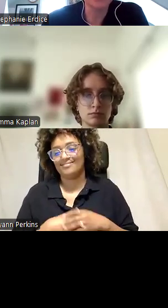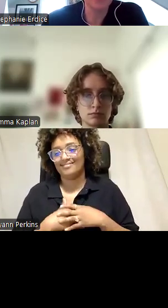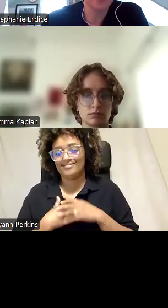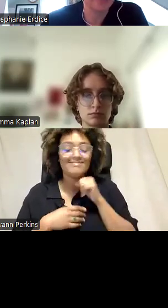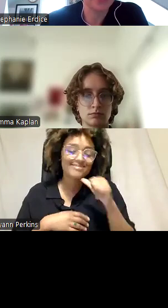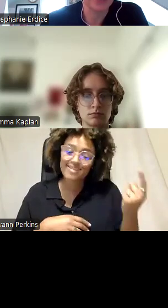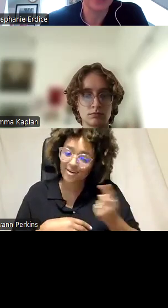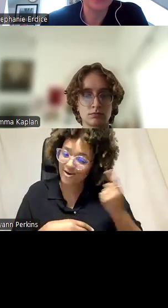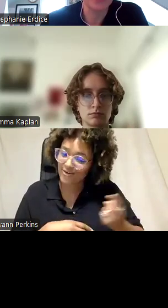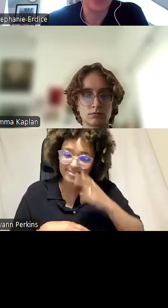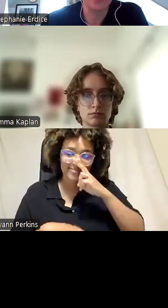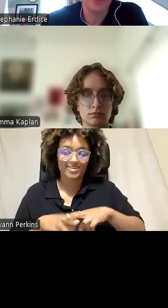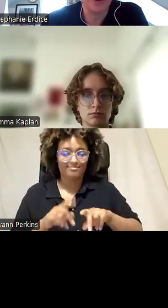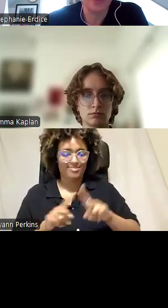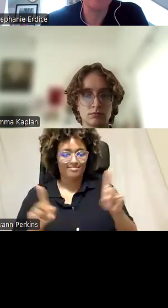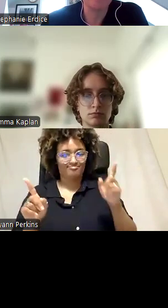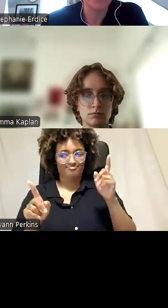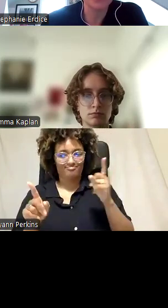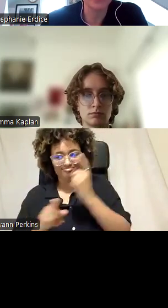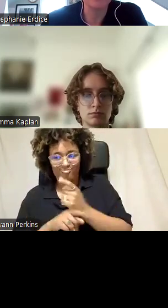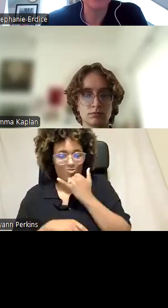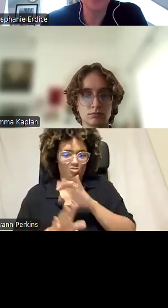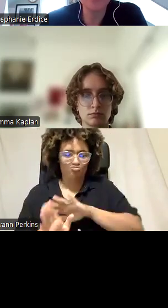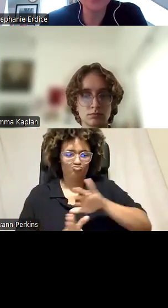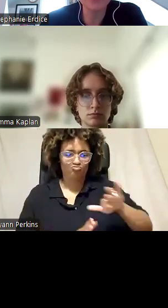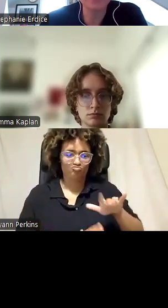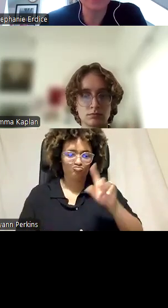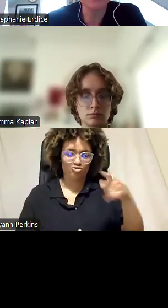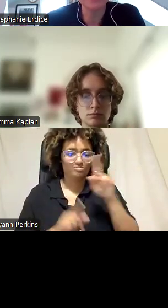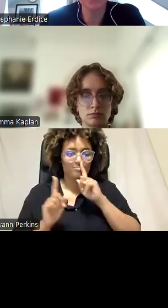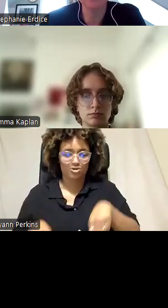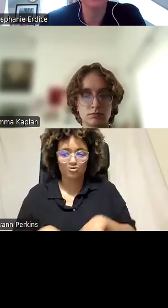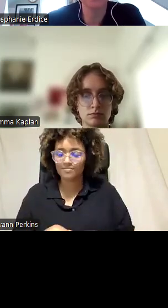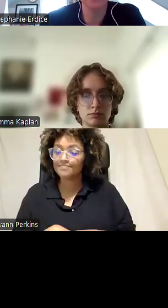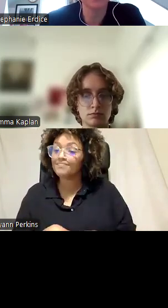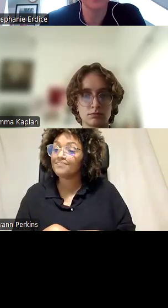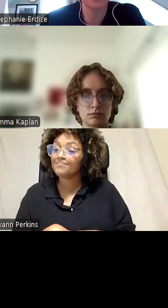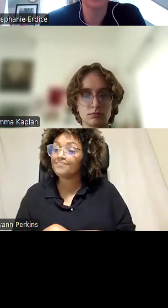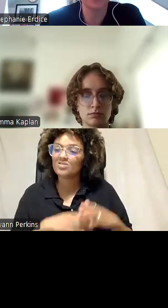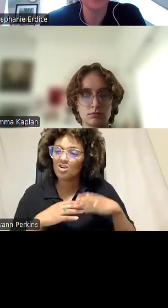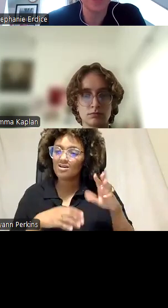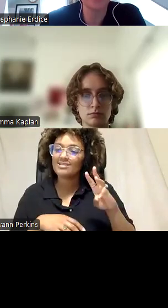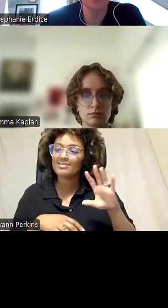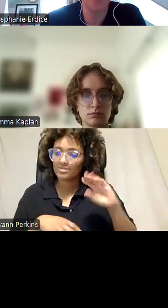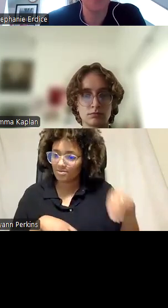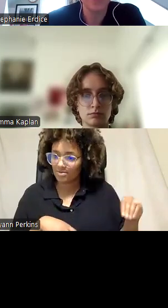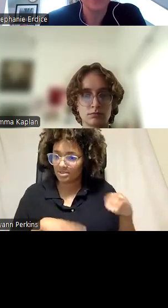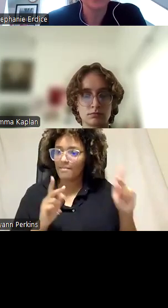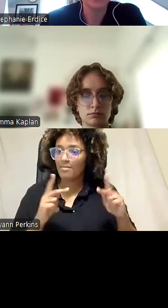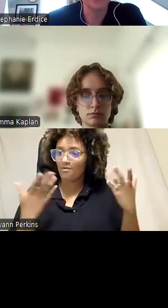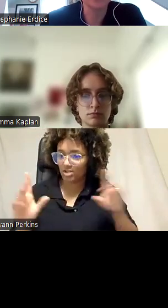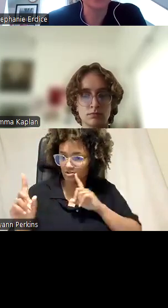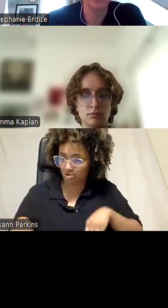fun, but there's no right or wrong answer here. So great. We have about 65% of folks that have answered. So I'm going to end the